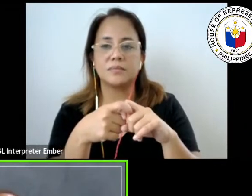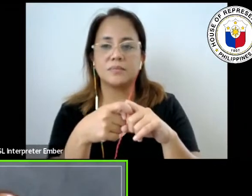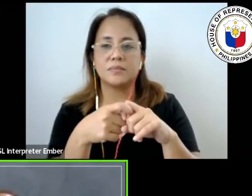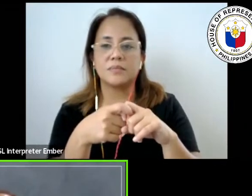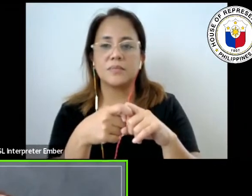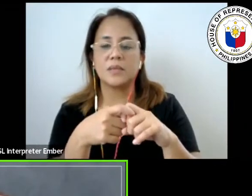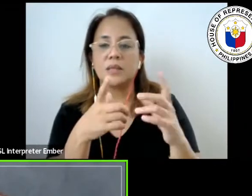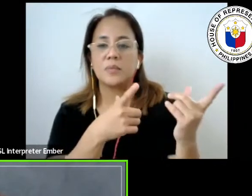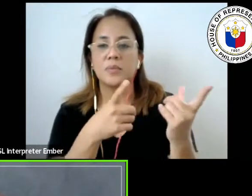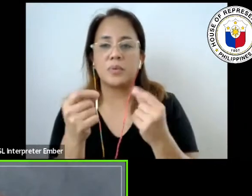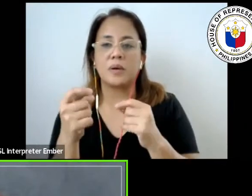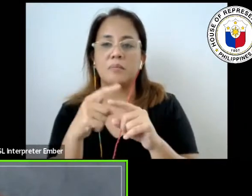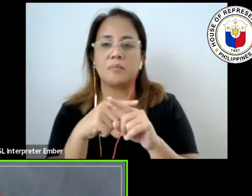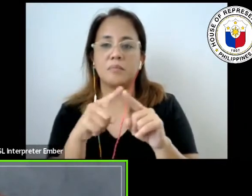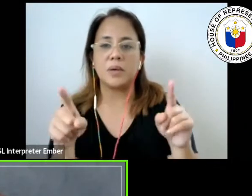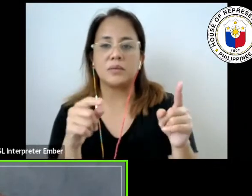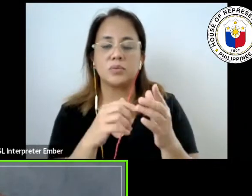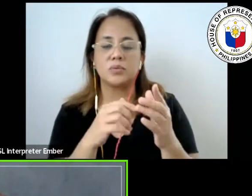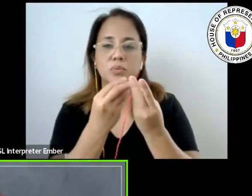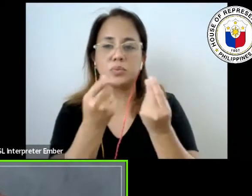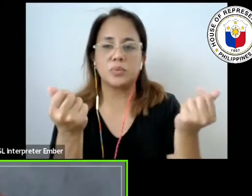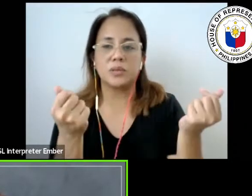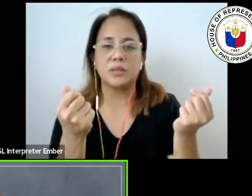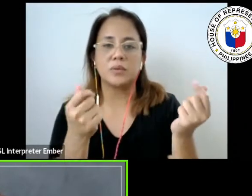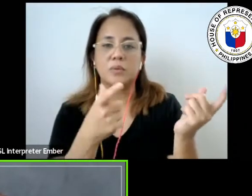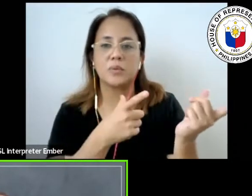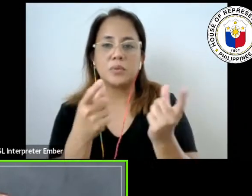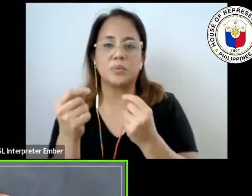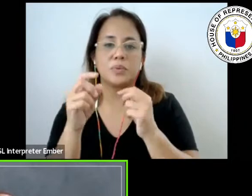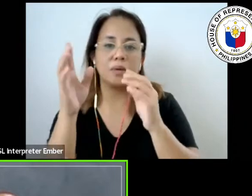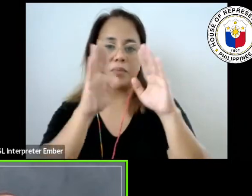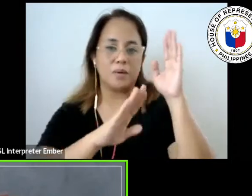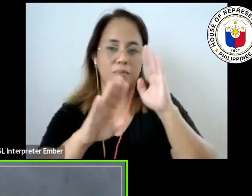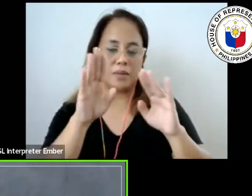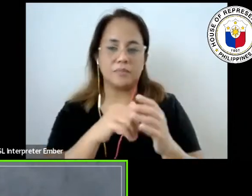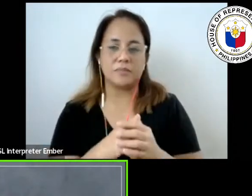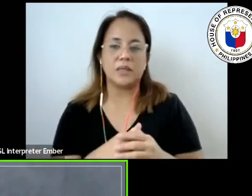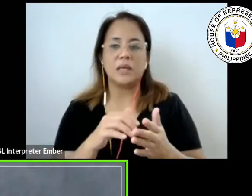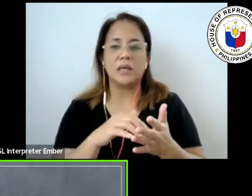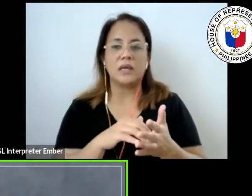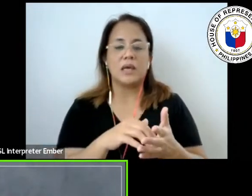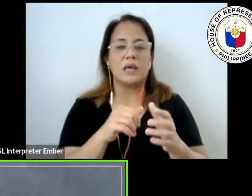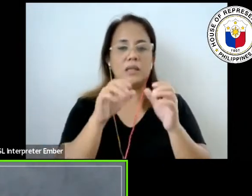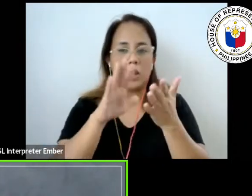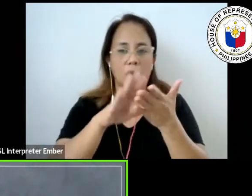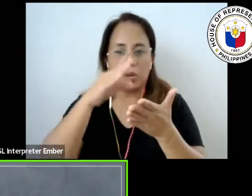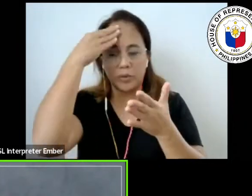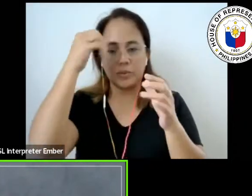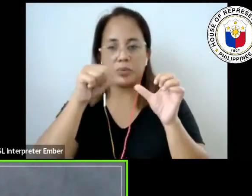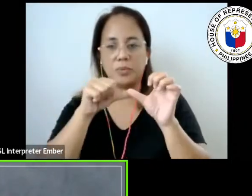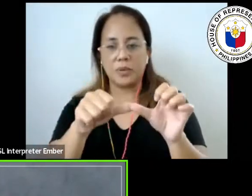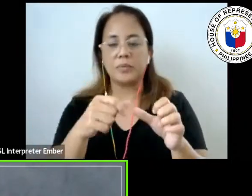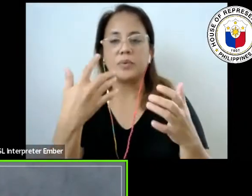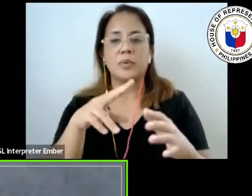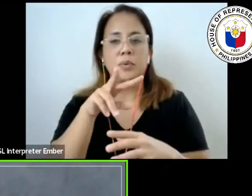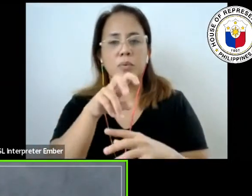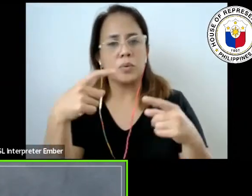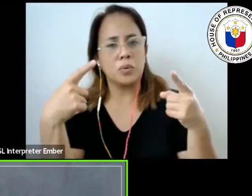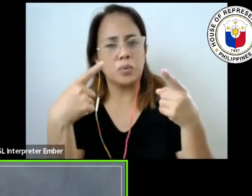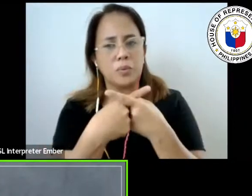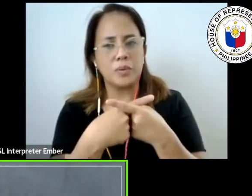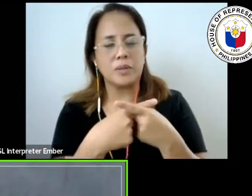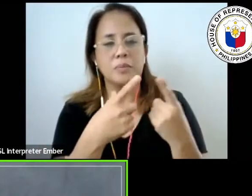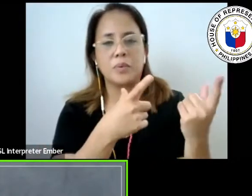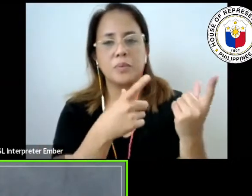the implementation, but actually to address the implementation issues and learn as we go. We see no conflict between